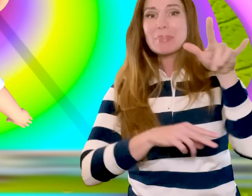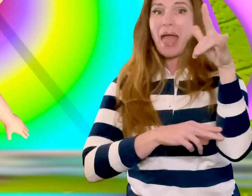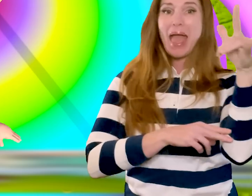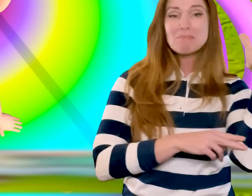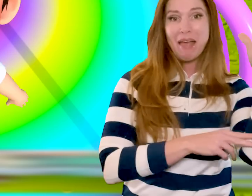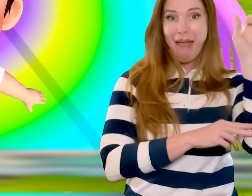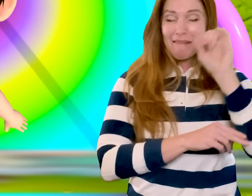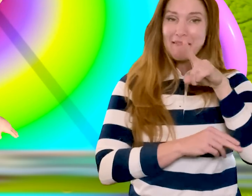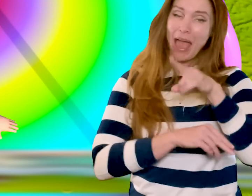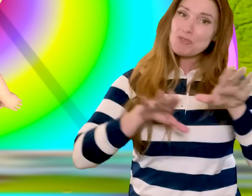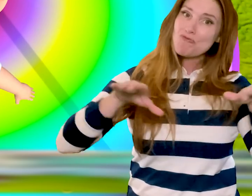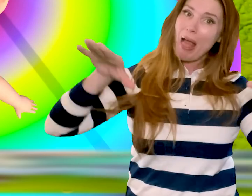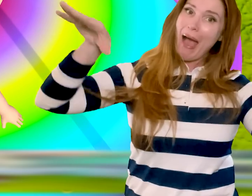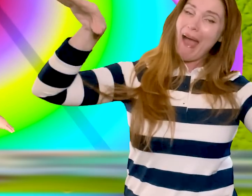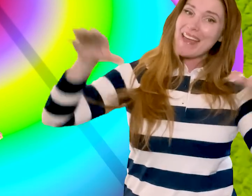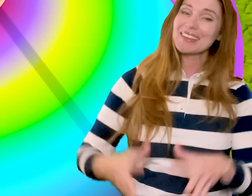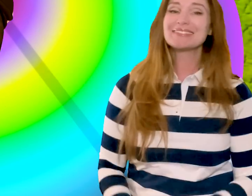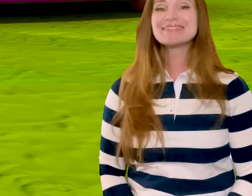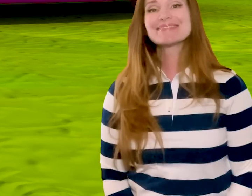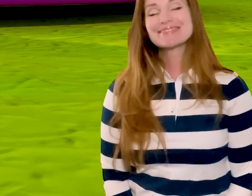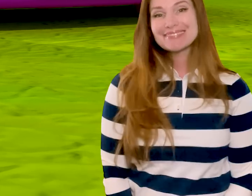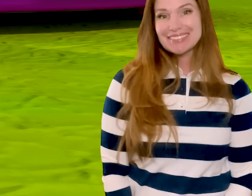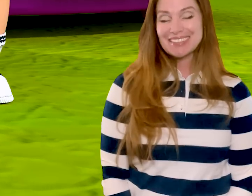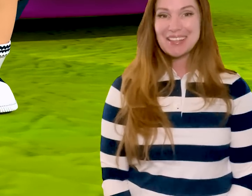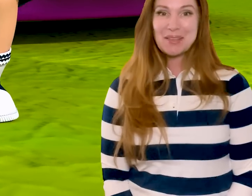sky plain plane can you